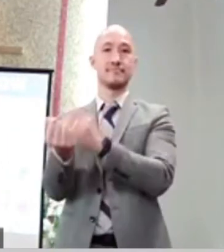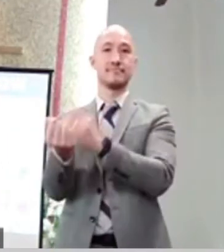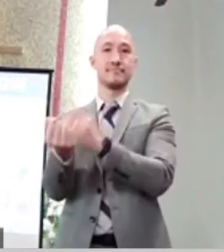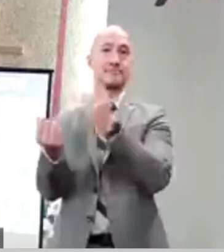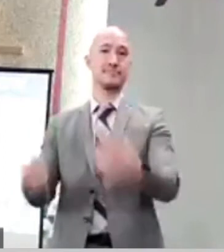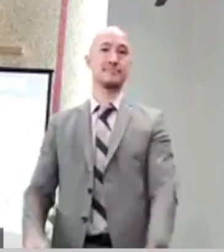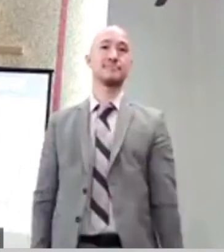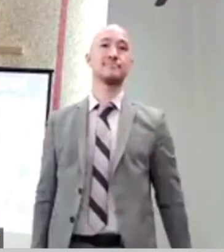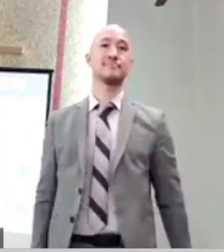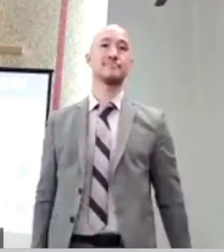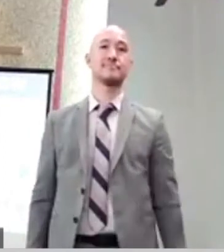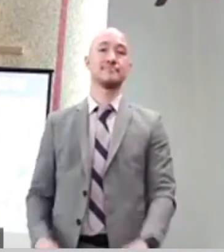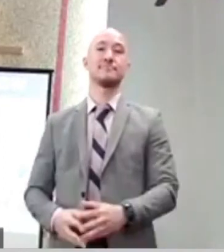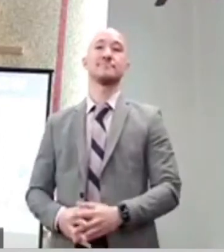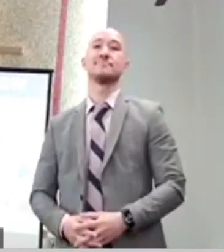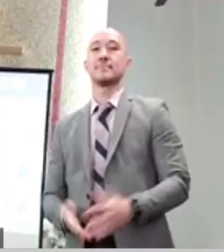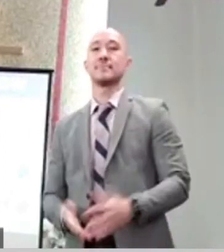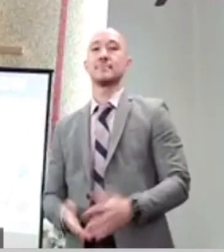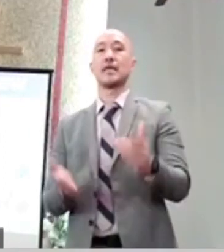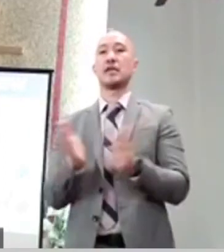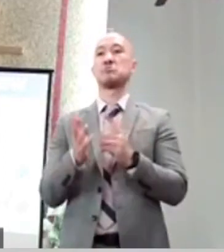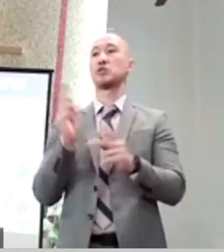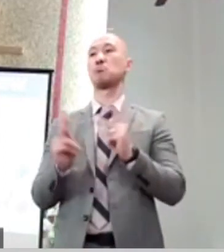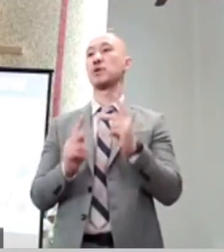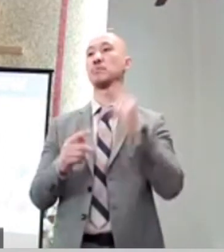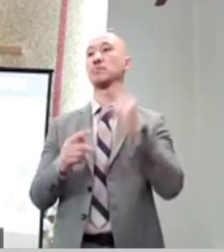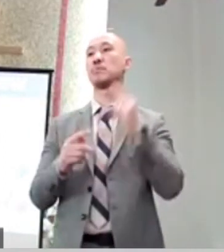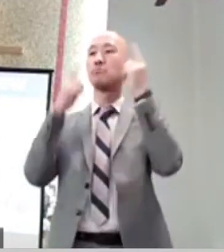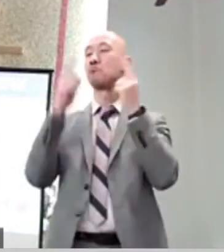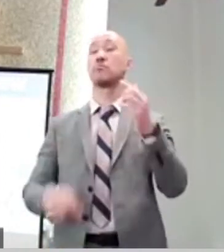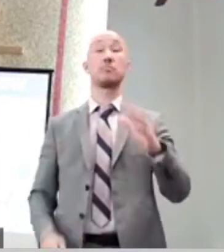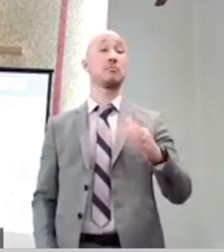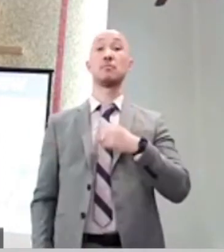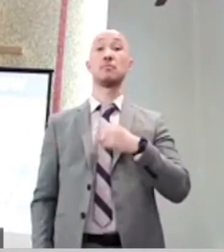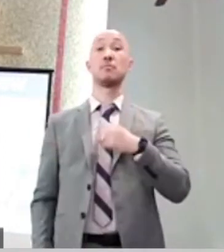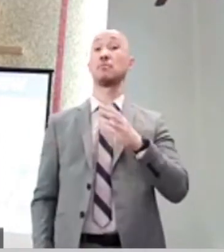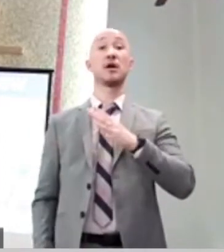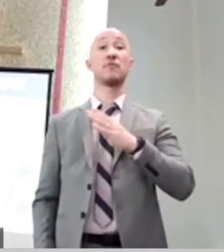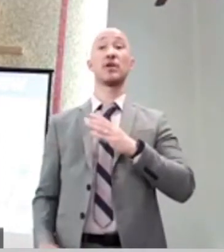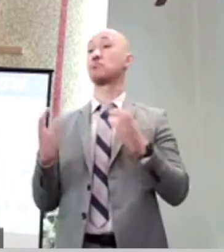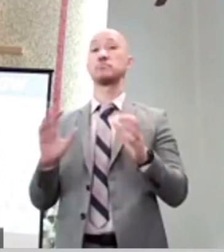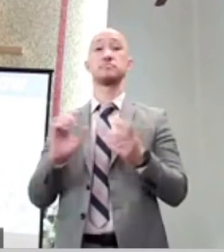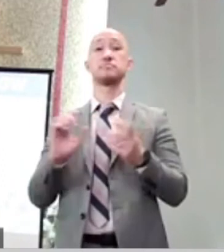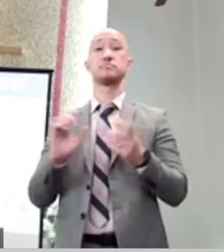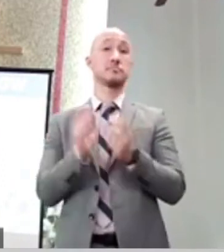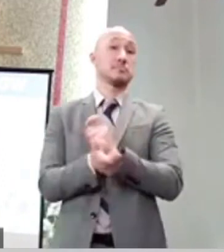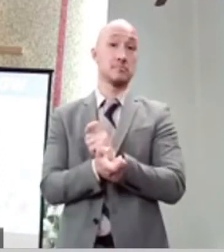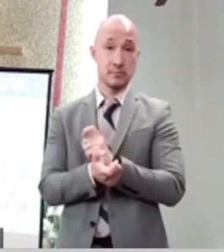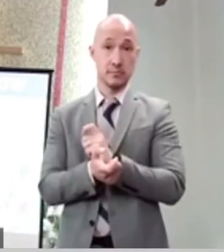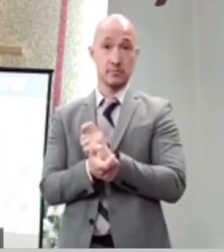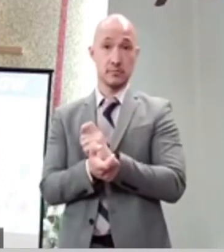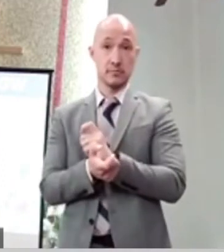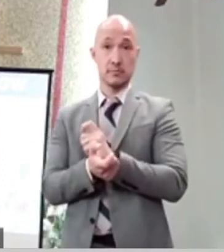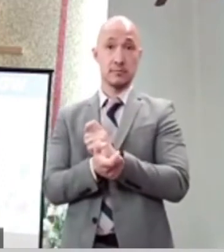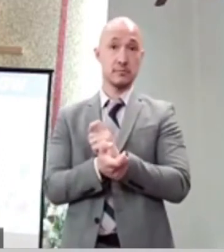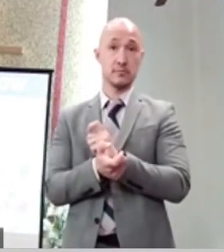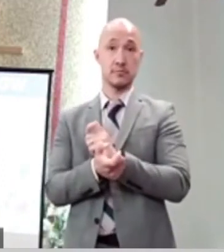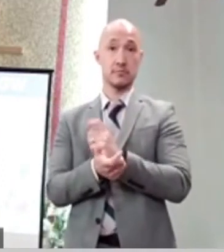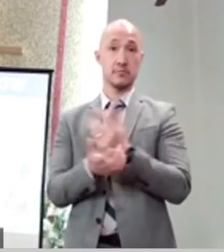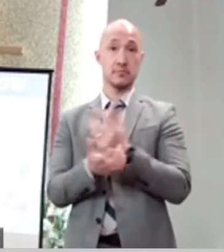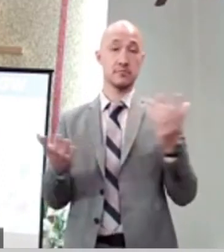is speaking of here. Some people just want to be right and they don't want to humble themselves. Maybe they don't want to accept